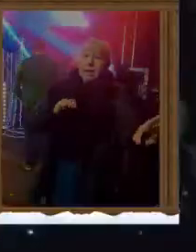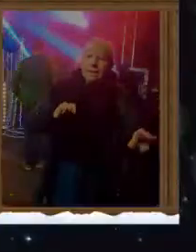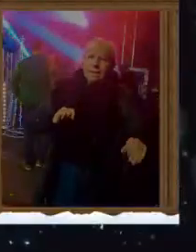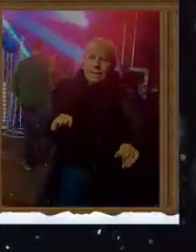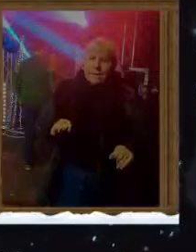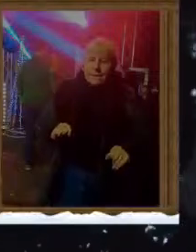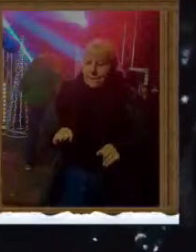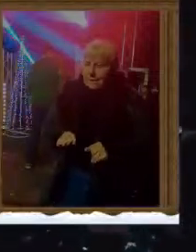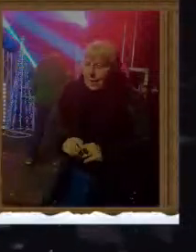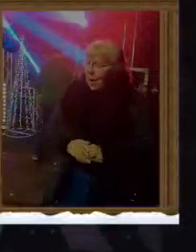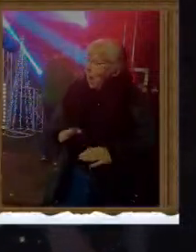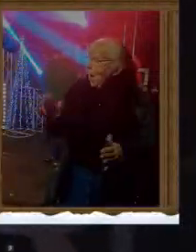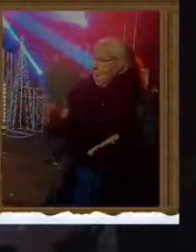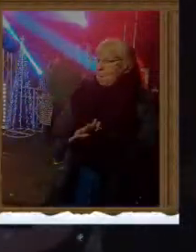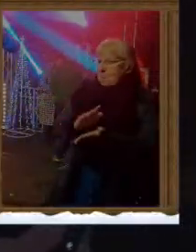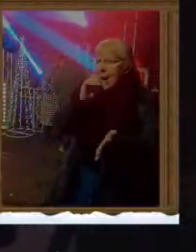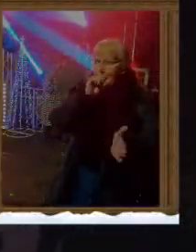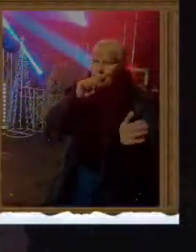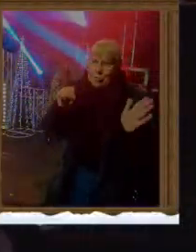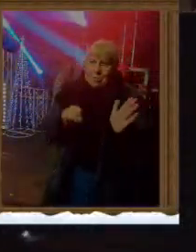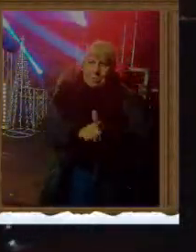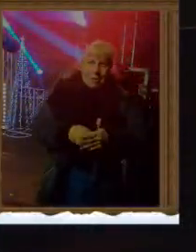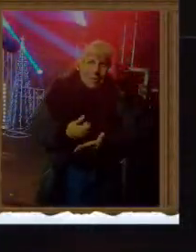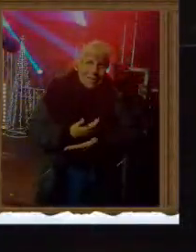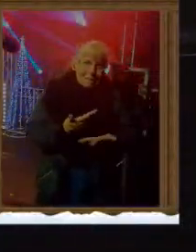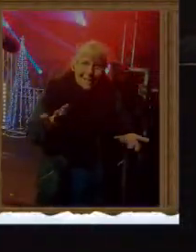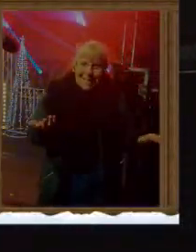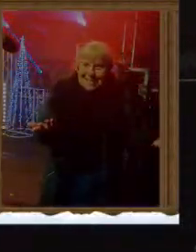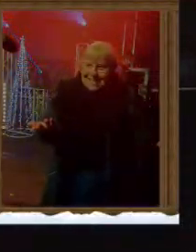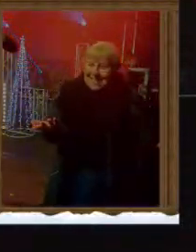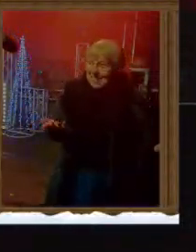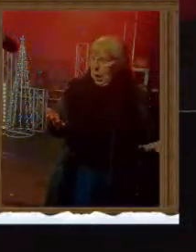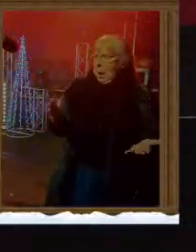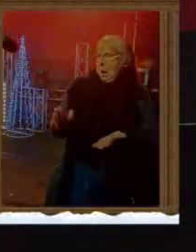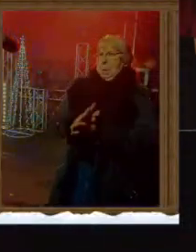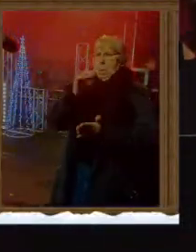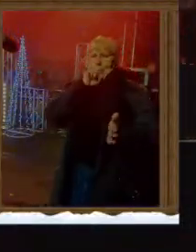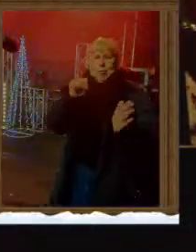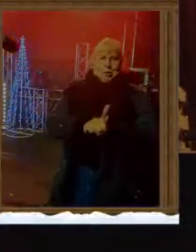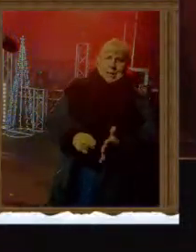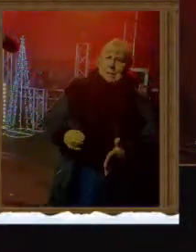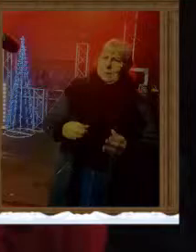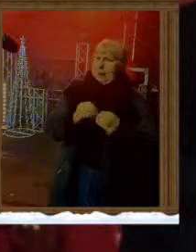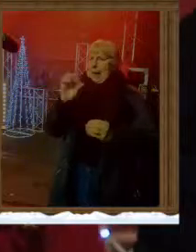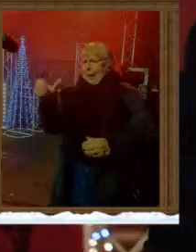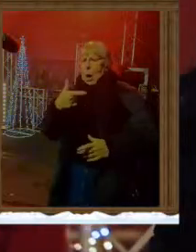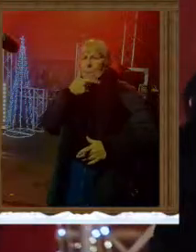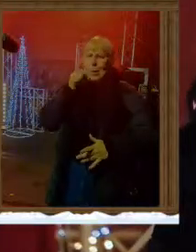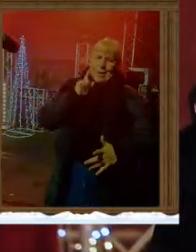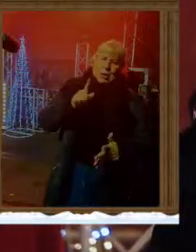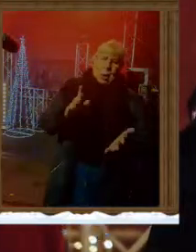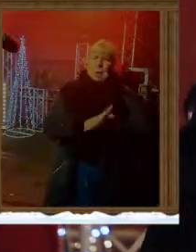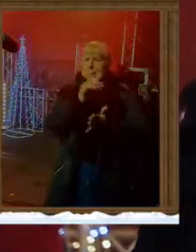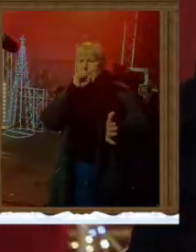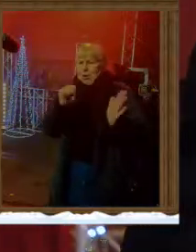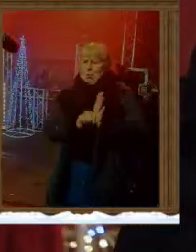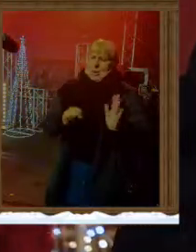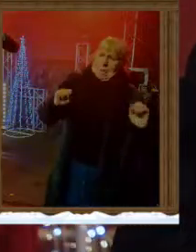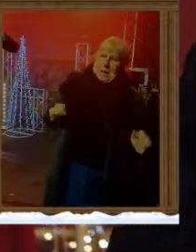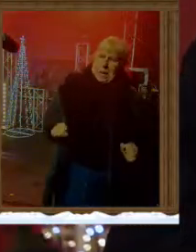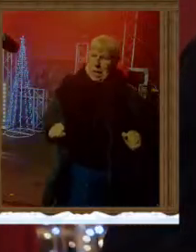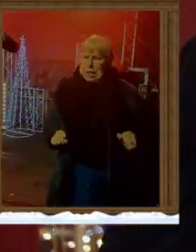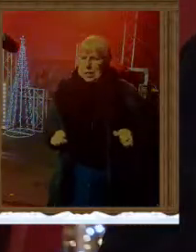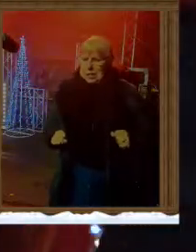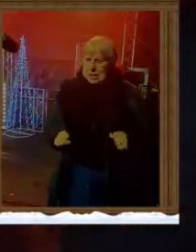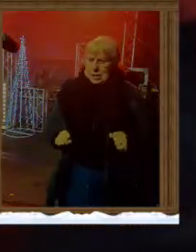year. Merry Christmas, everybody! Merry Christmas, Ballyclare! Merry Christmas, boys and girls! Merry Christmas! Oh